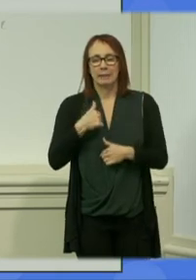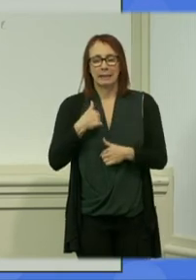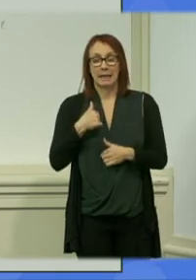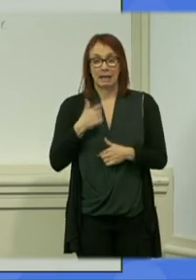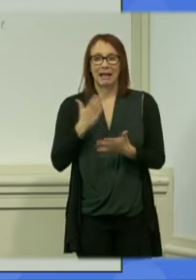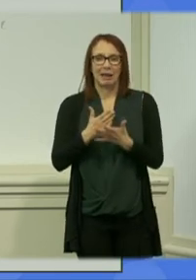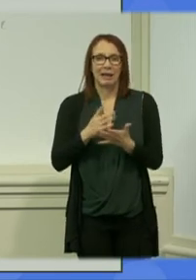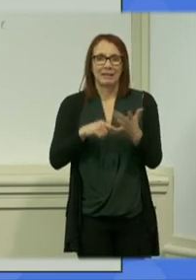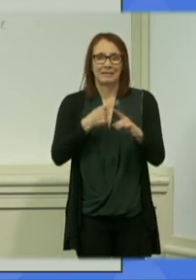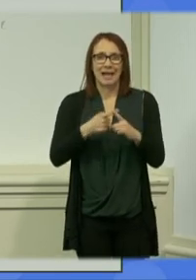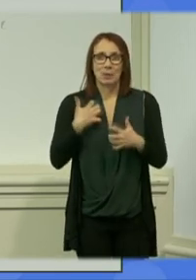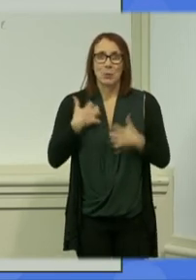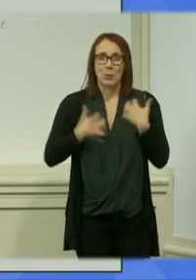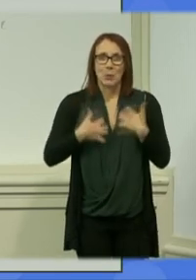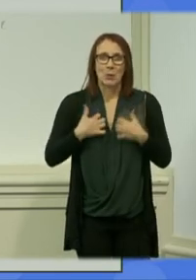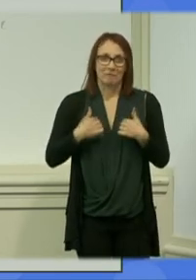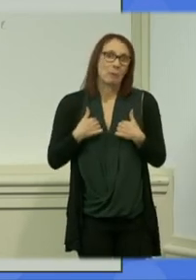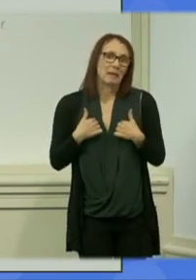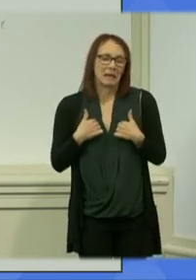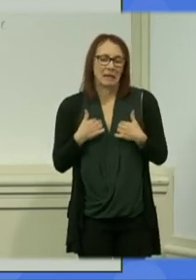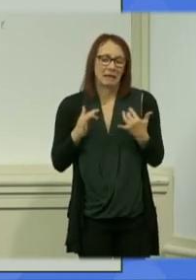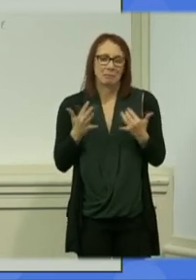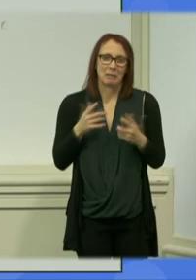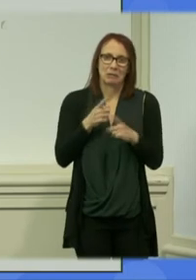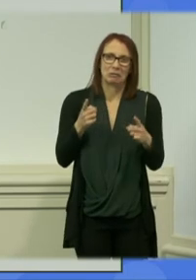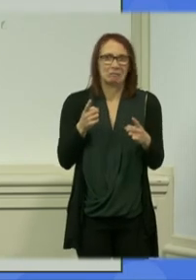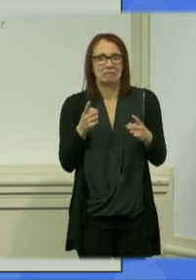taxes interesting or knowing lots about them. Lots of people